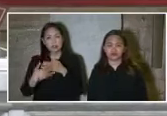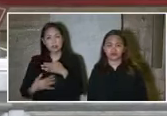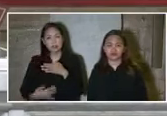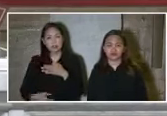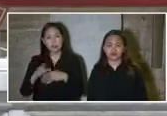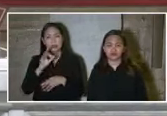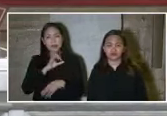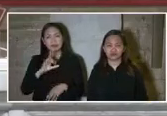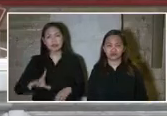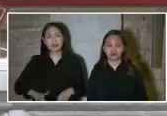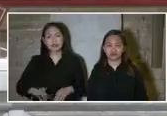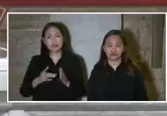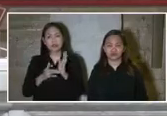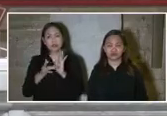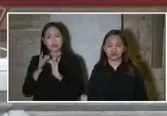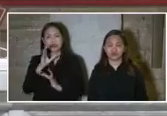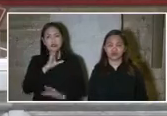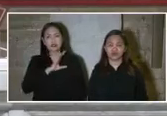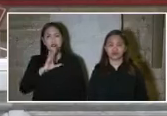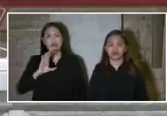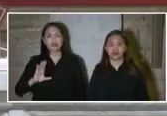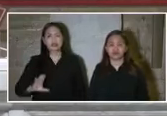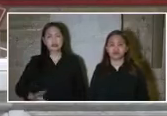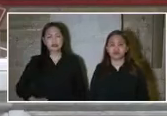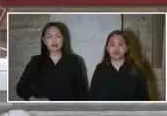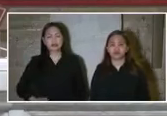of our Lord Jesus Christ.